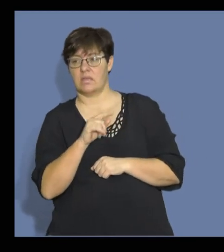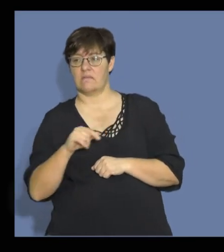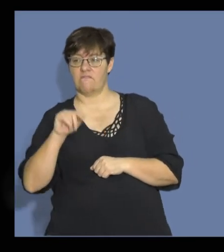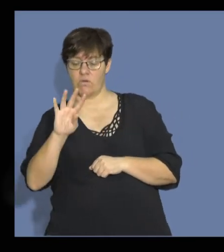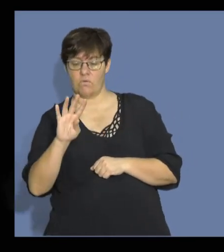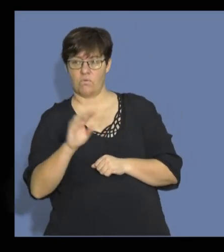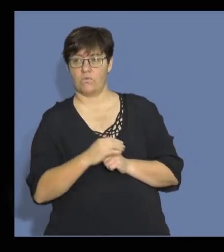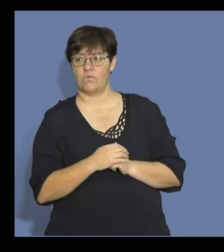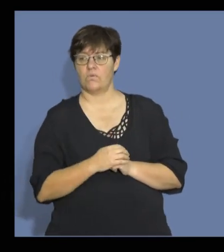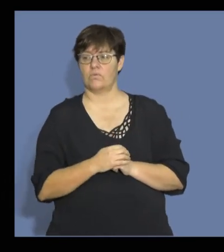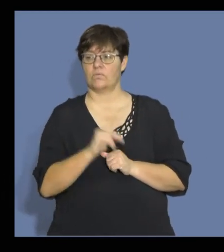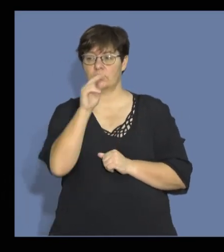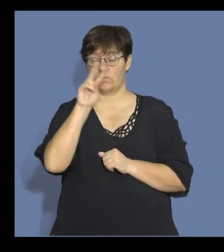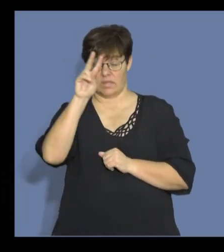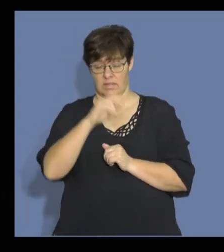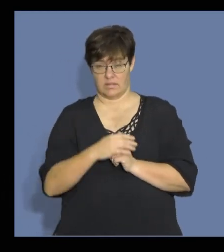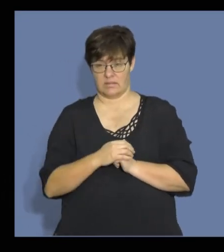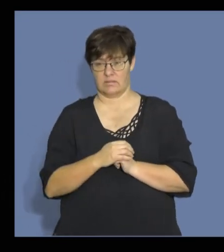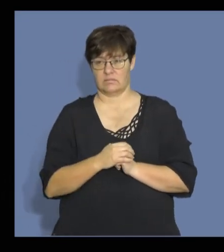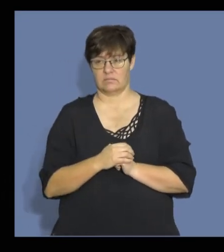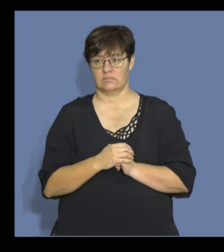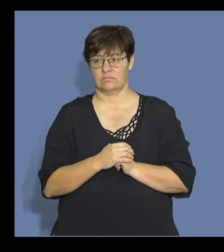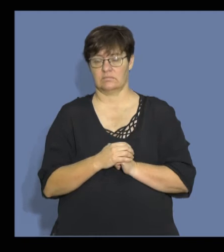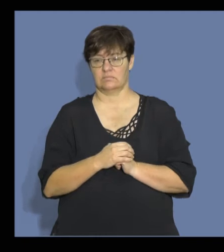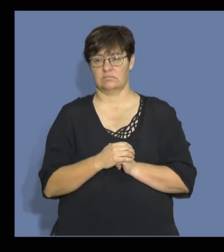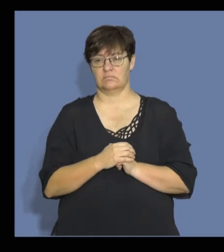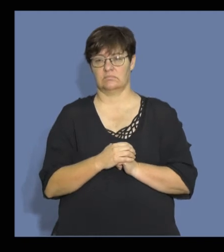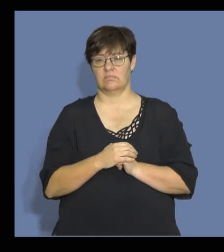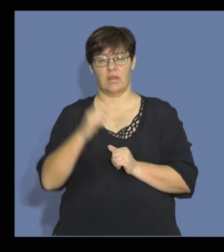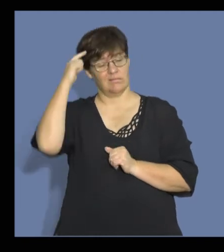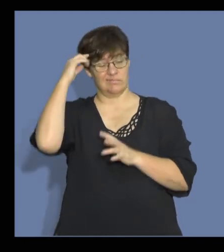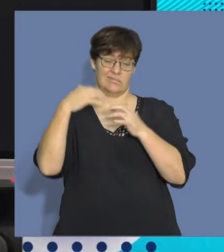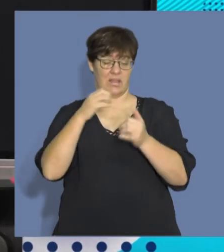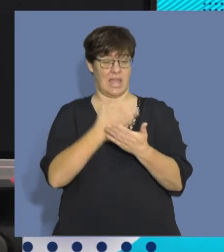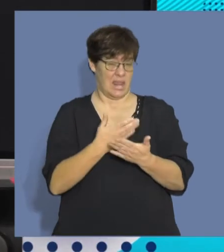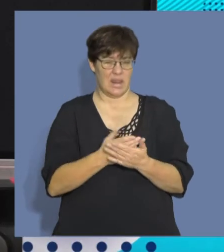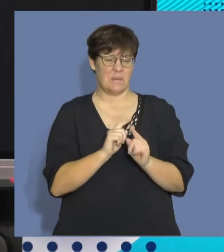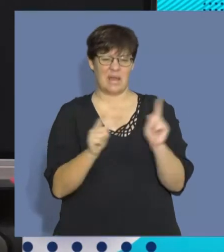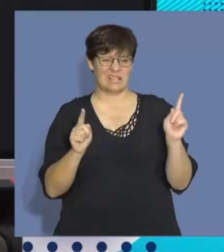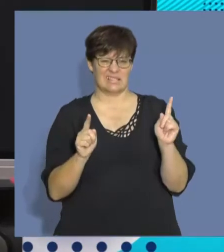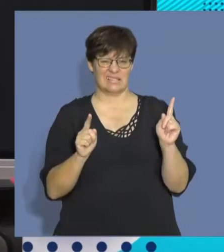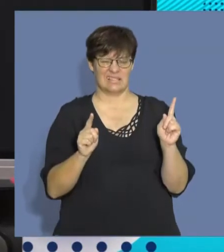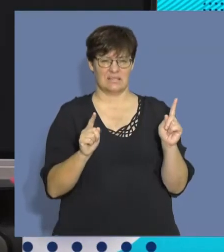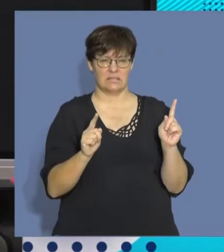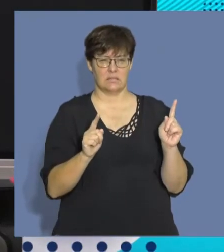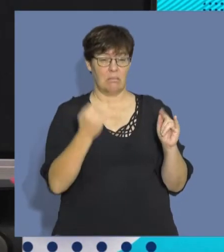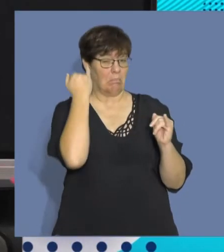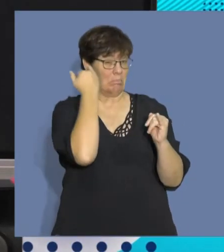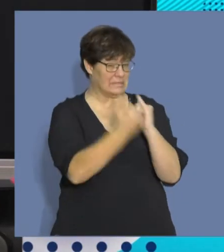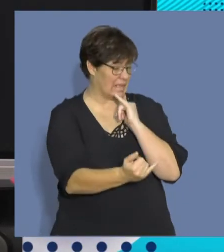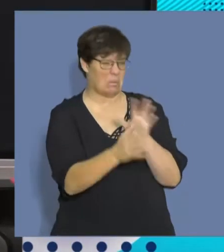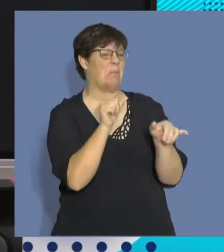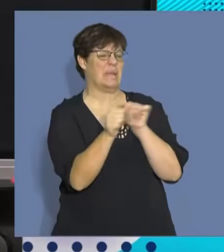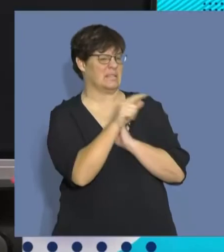4, and I'm going to square that. And again, I could try and do this in my head, but there's so much room for careless mistakes